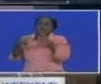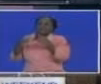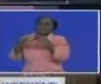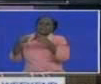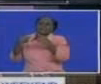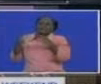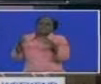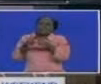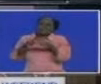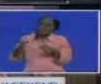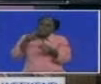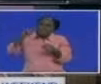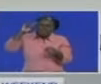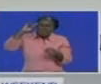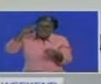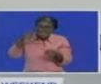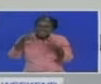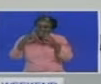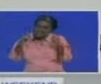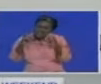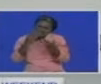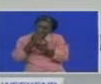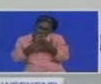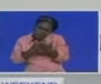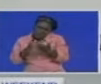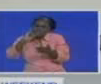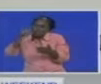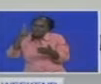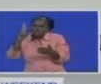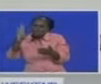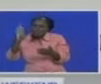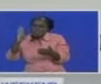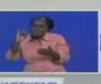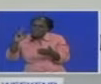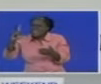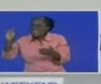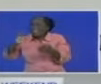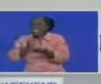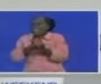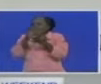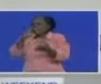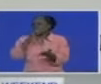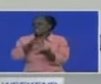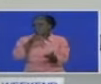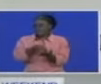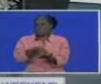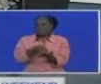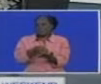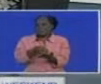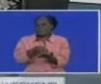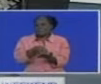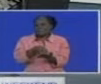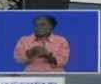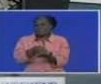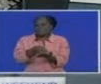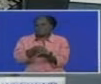other parts. Do you think, though, some of the statements that have been made by Jubilee politicians help in this matter? Because it's, well, basically, some heavy it's rhetoric. It's part